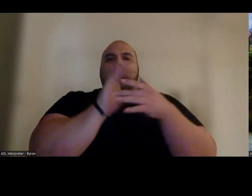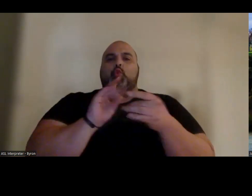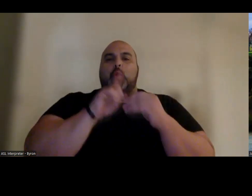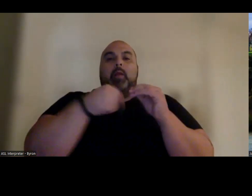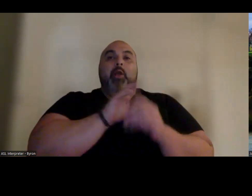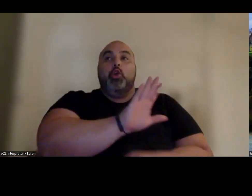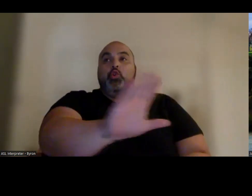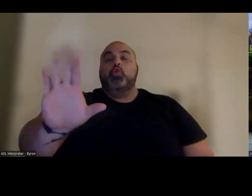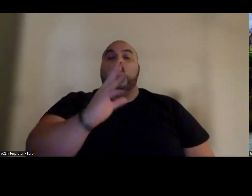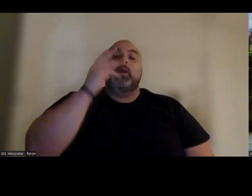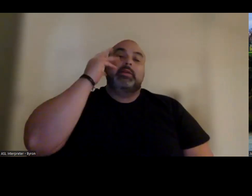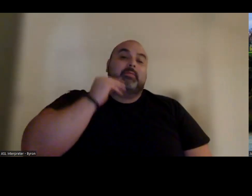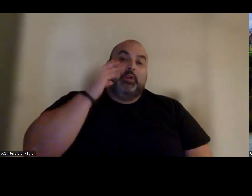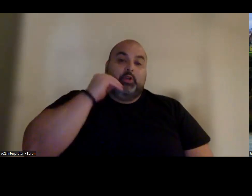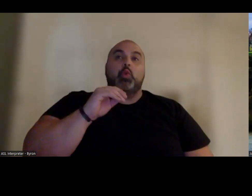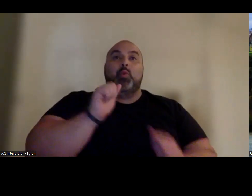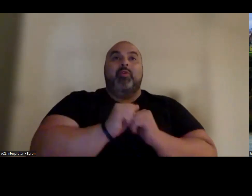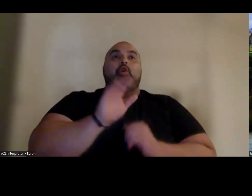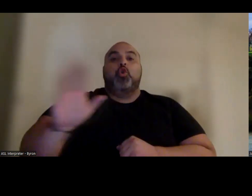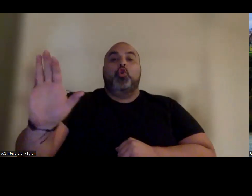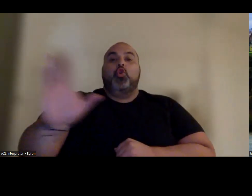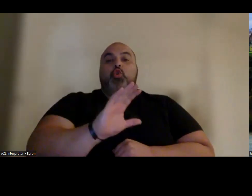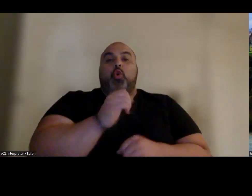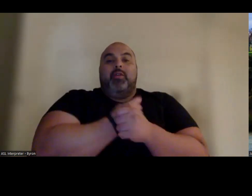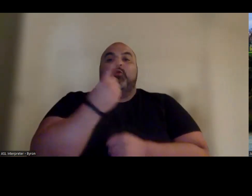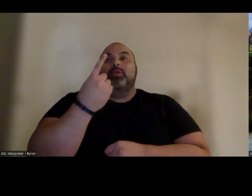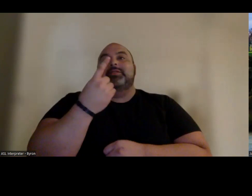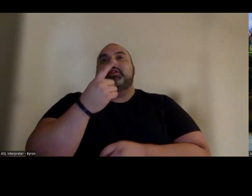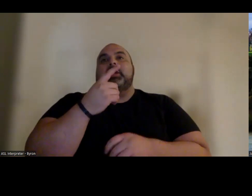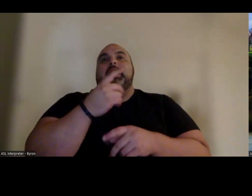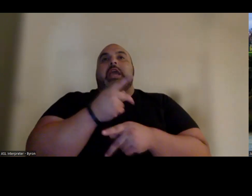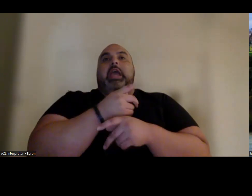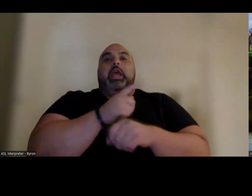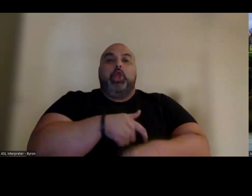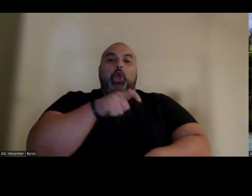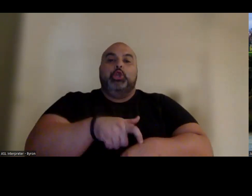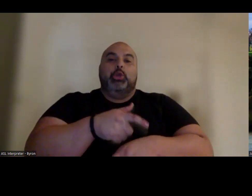experience with your loved ones in long term care during COVID-19 pandemic.